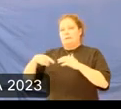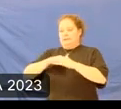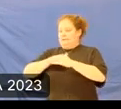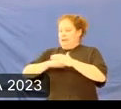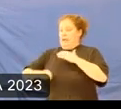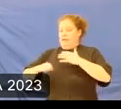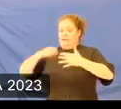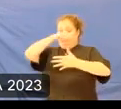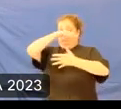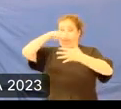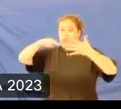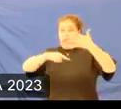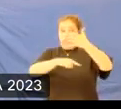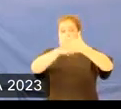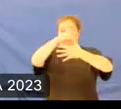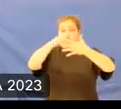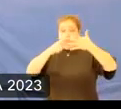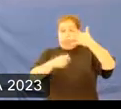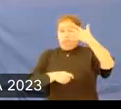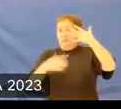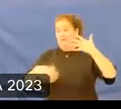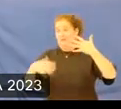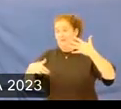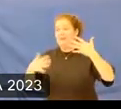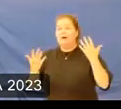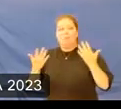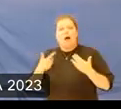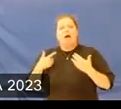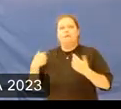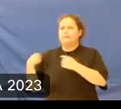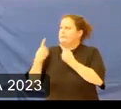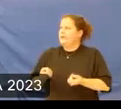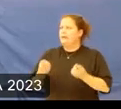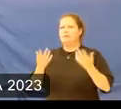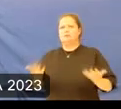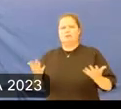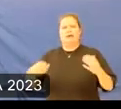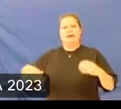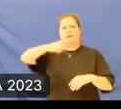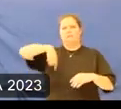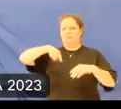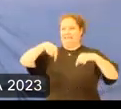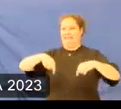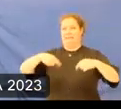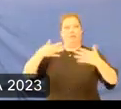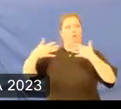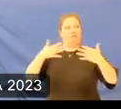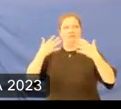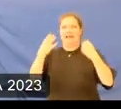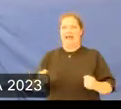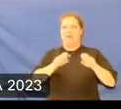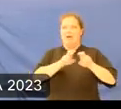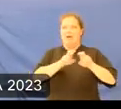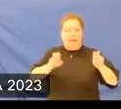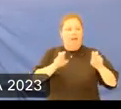many of these things have been, I'm delighted to see, being addressed in the various panels at this conference.